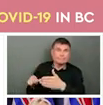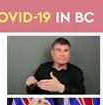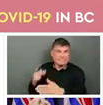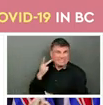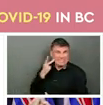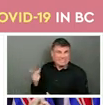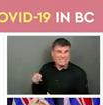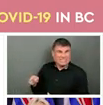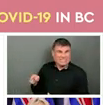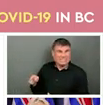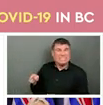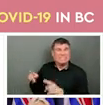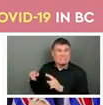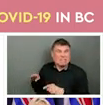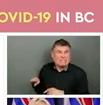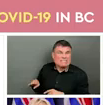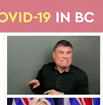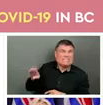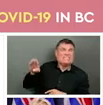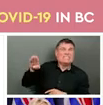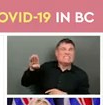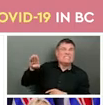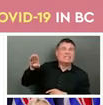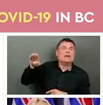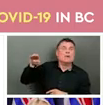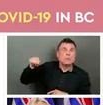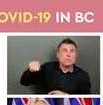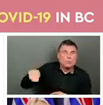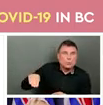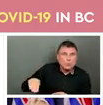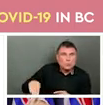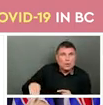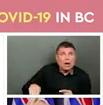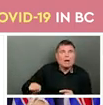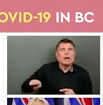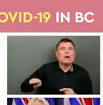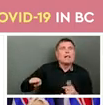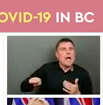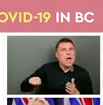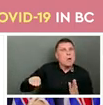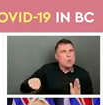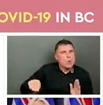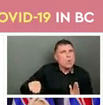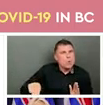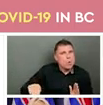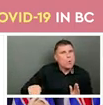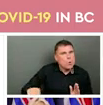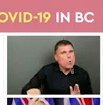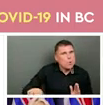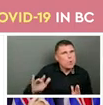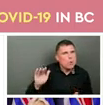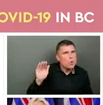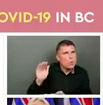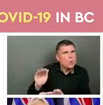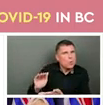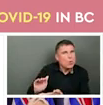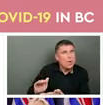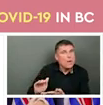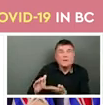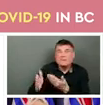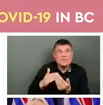wave, but the fact that it has stayed low, despite the increasing cases that we saw during our third